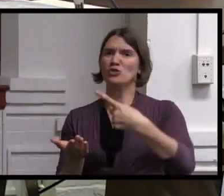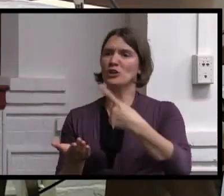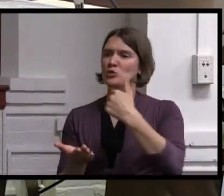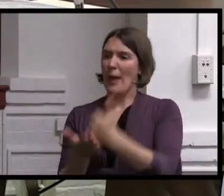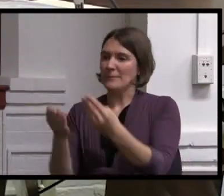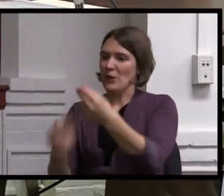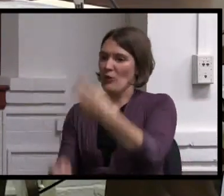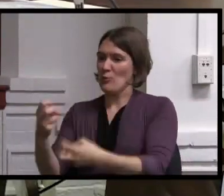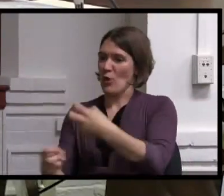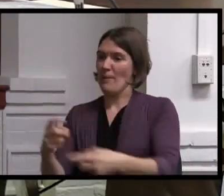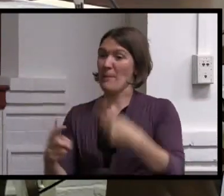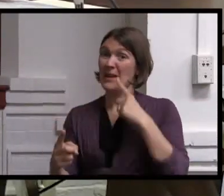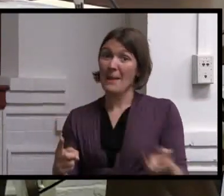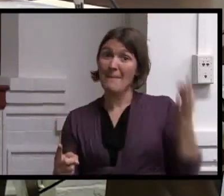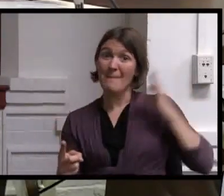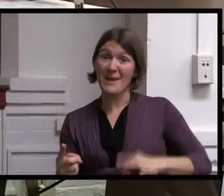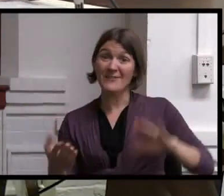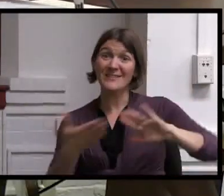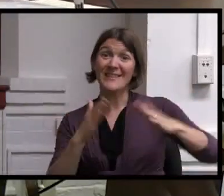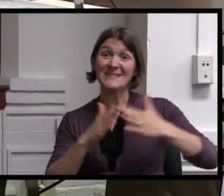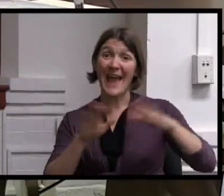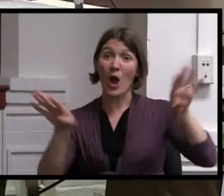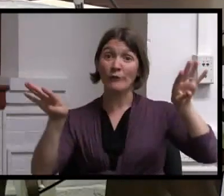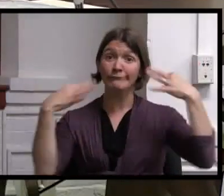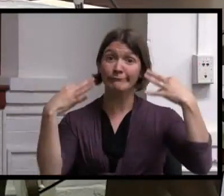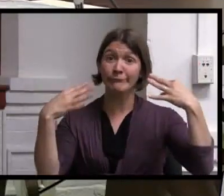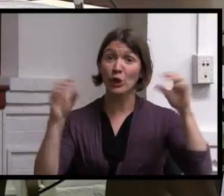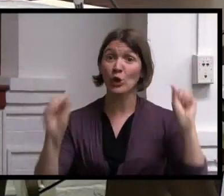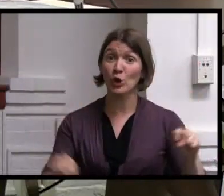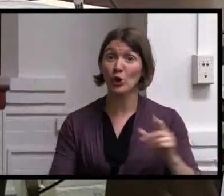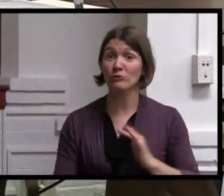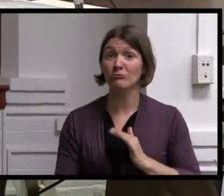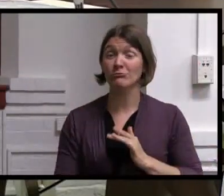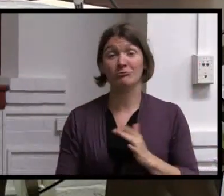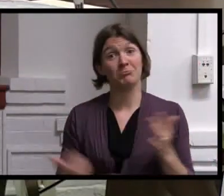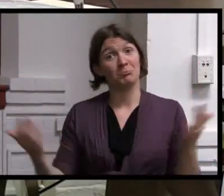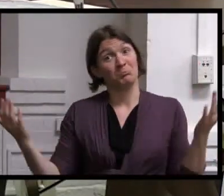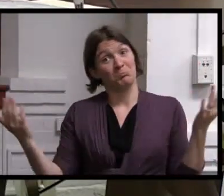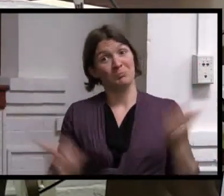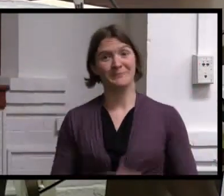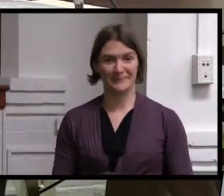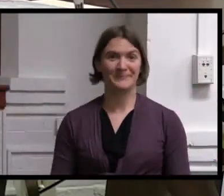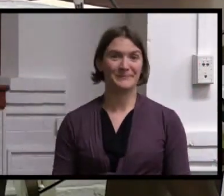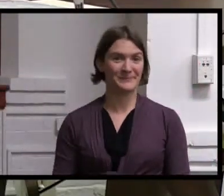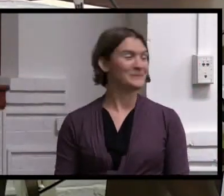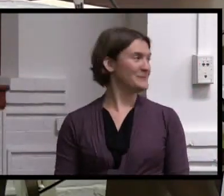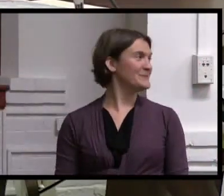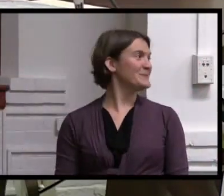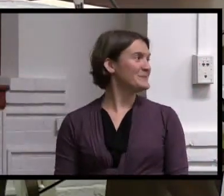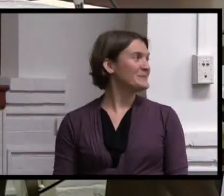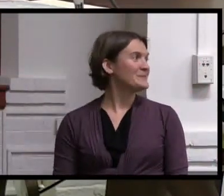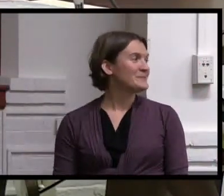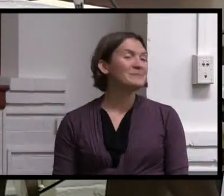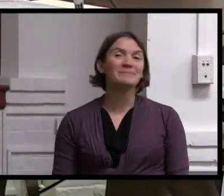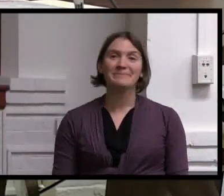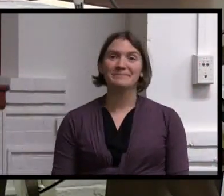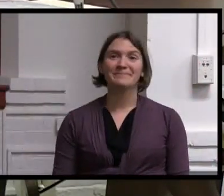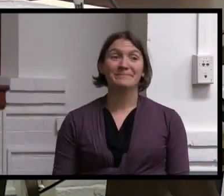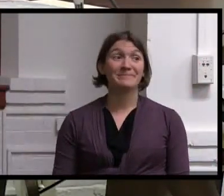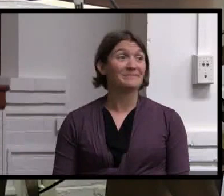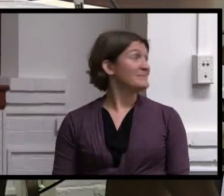focused on the individual that benefits from the program. It can be a benefit for the whole town itself. Great, thanks.